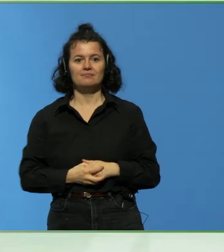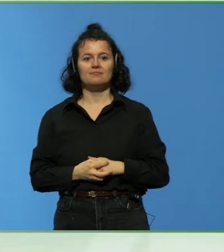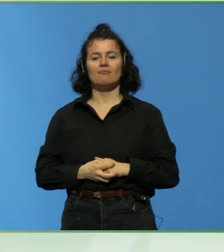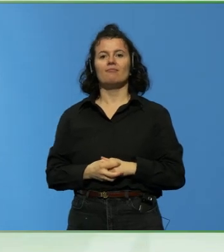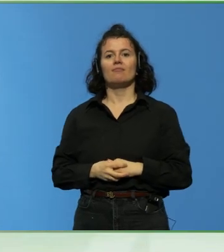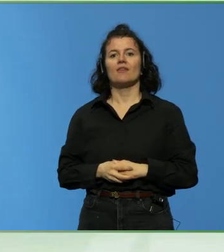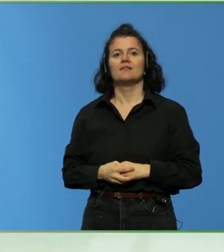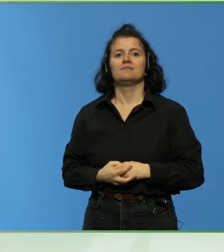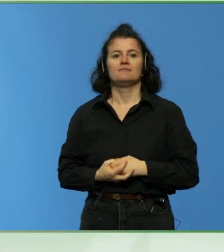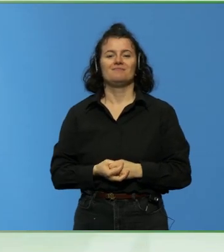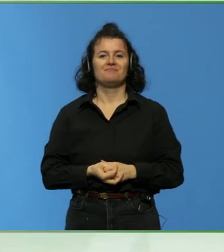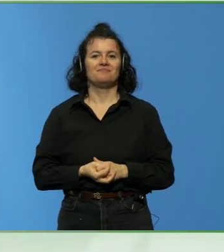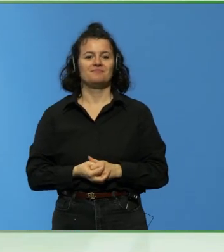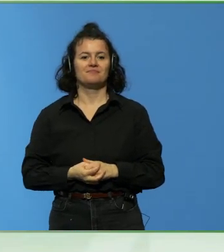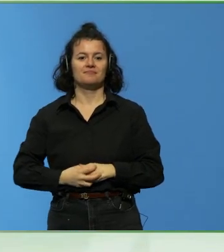So,